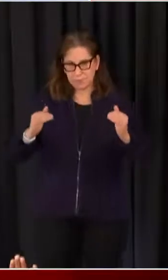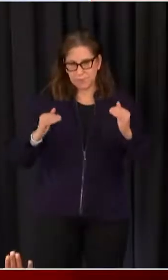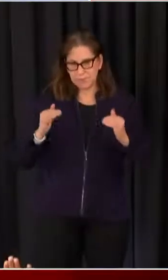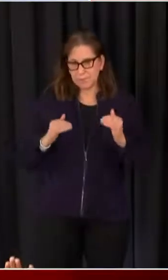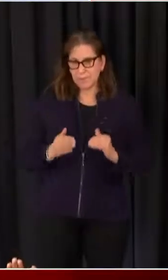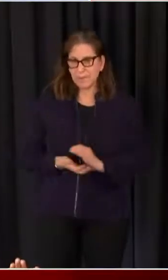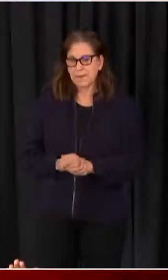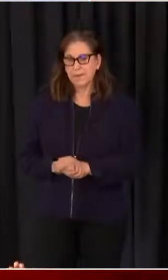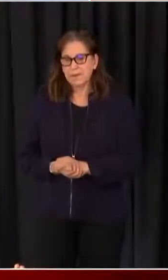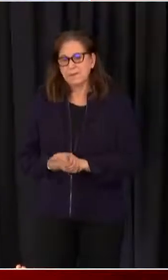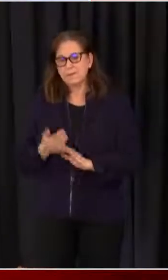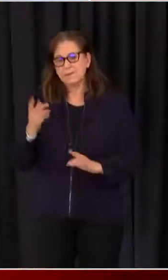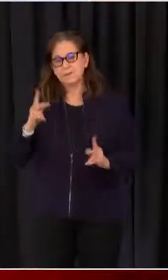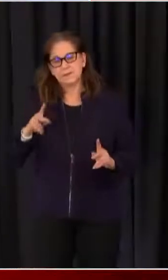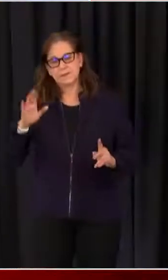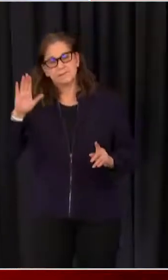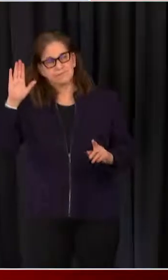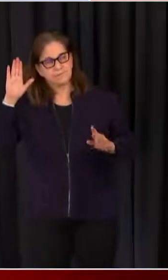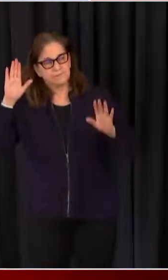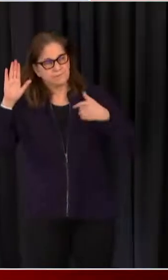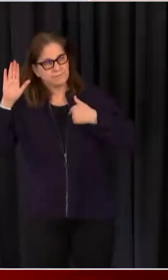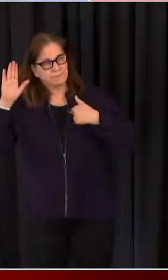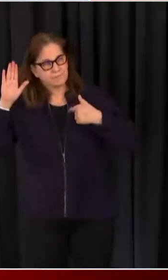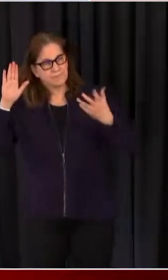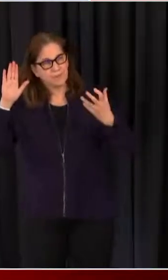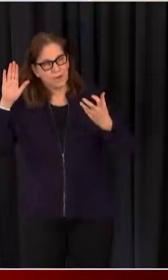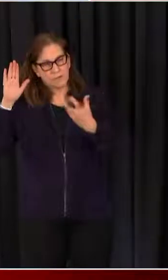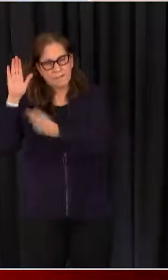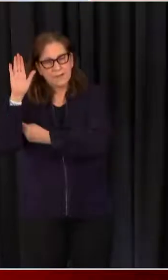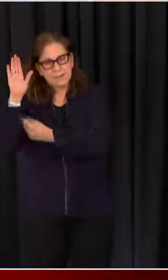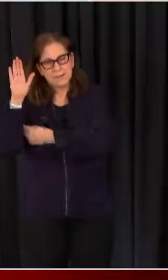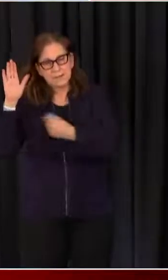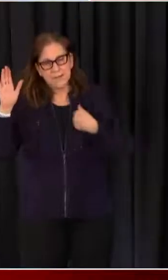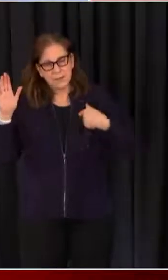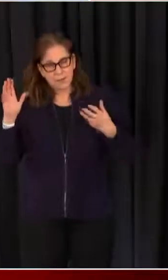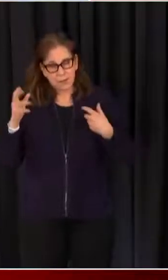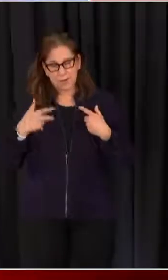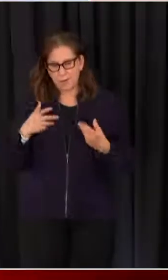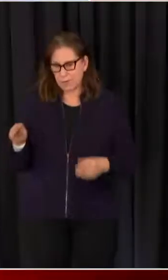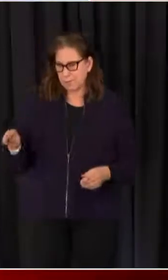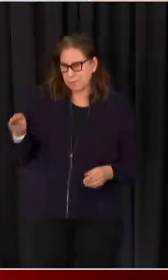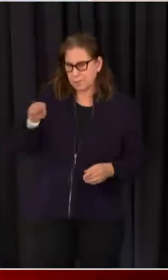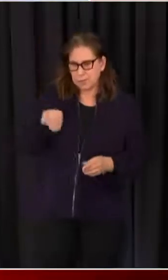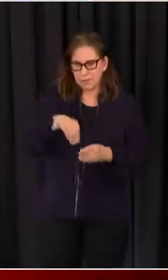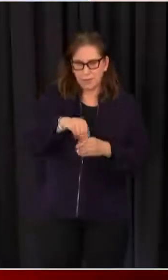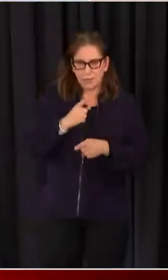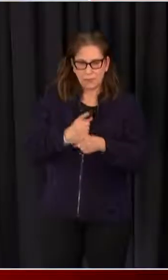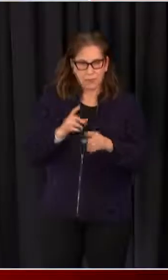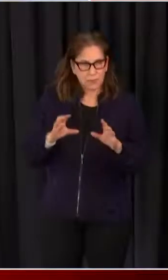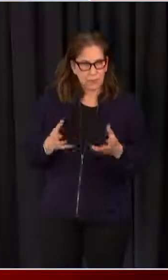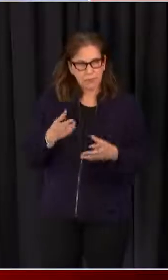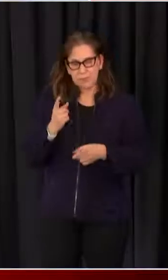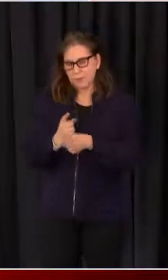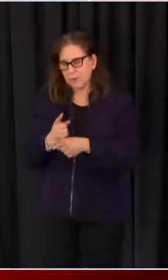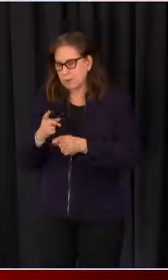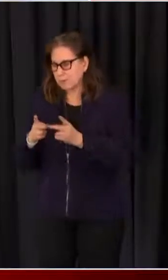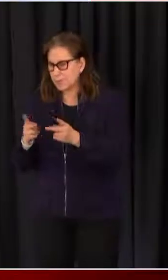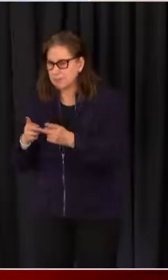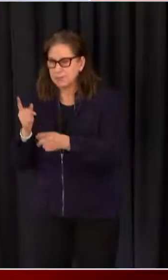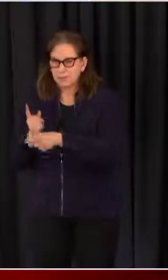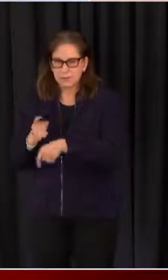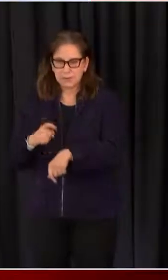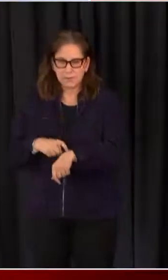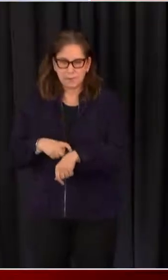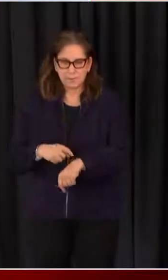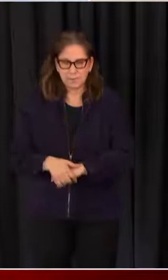vaccinated. But if you understand, as I know you do, how we make available appointments